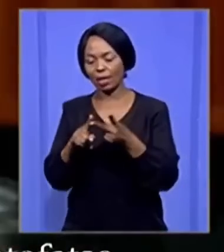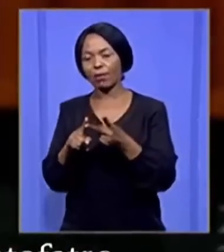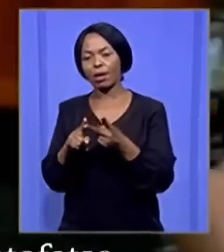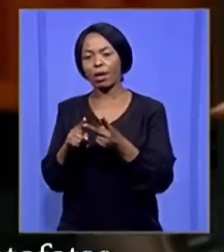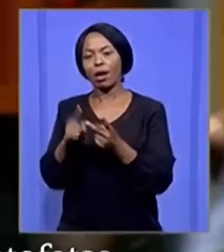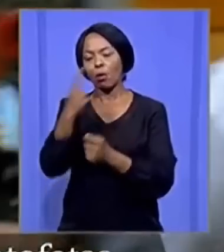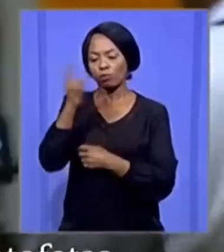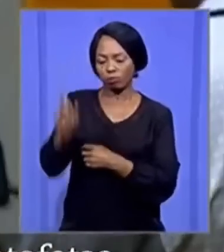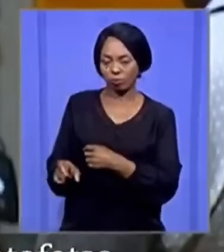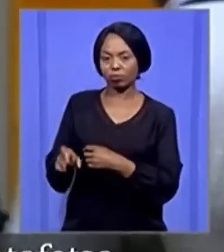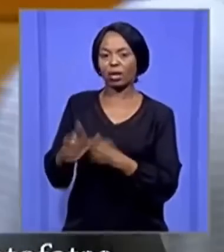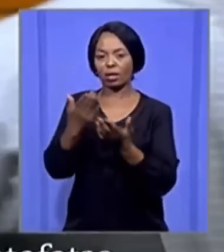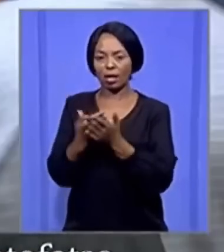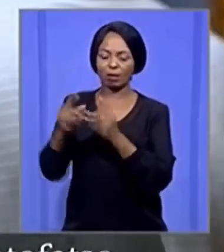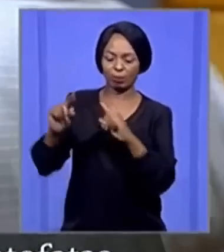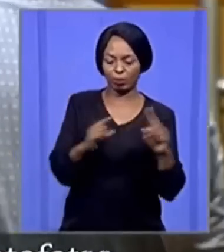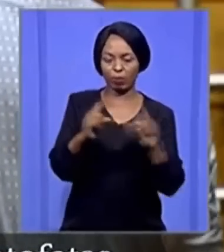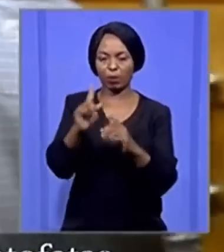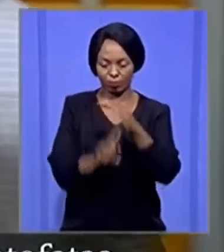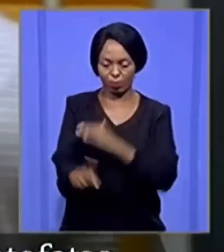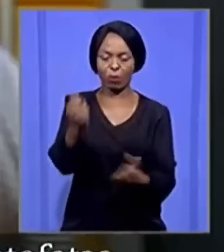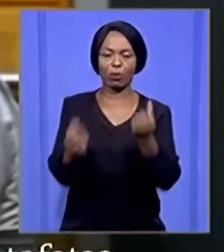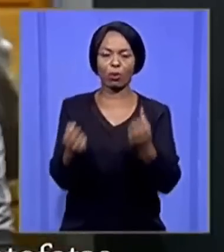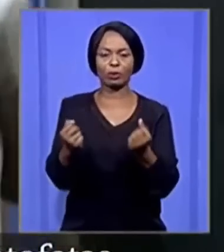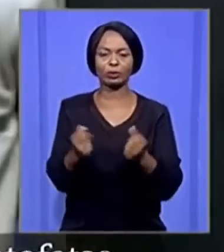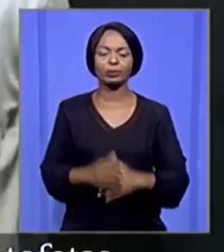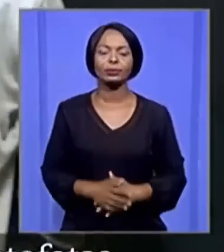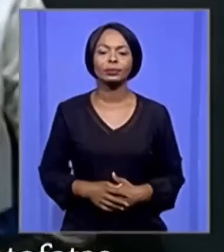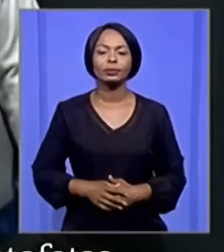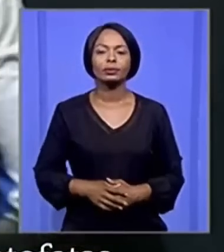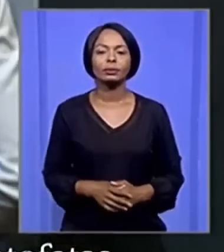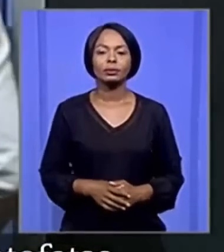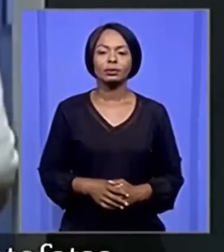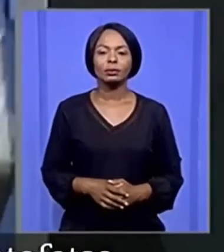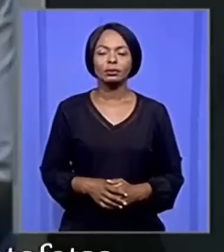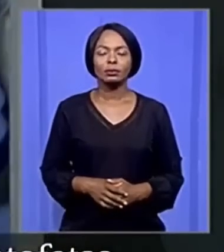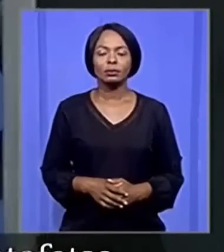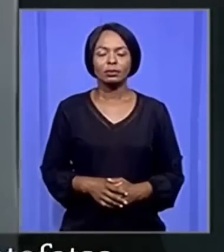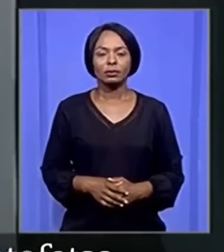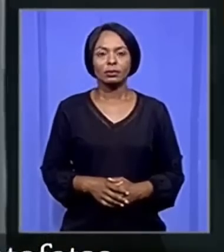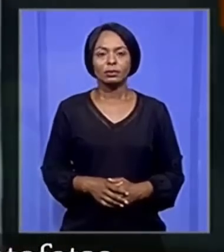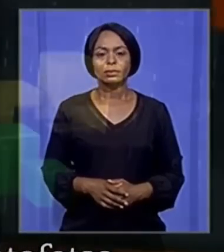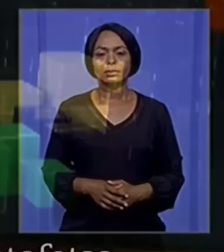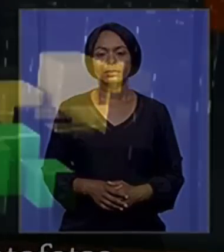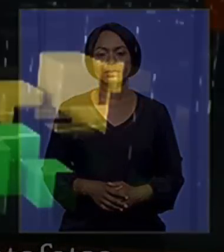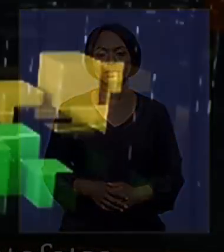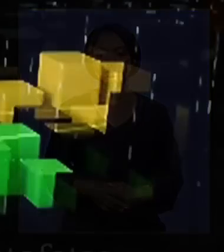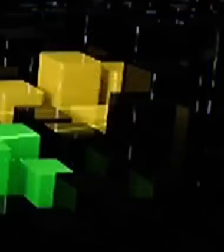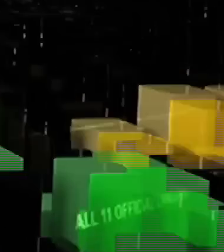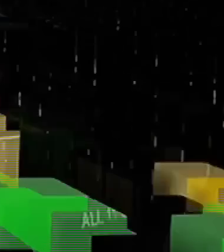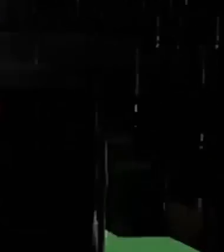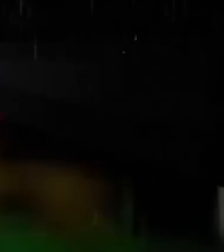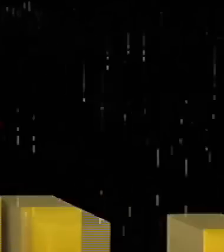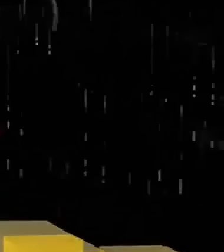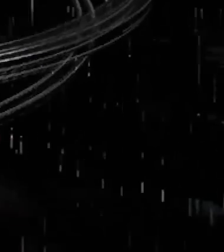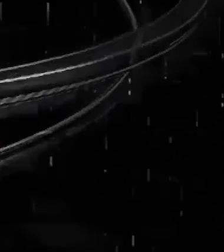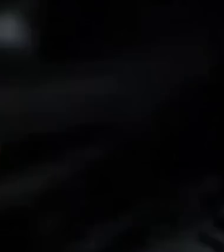tsa kgetsi e. Offenses Timo, SABC News, Palm Ridge Magistrates Court.